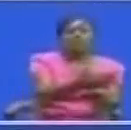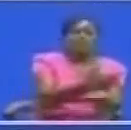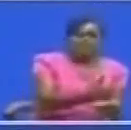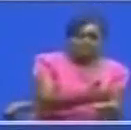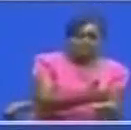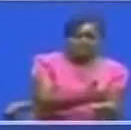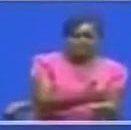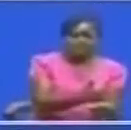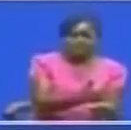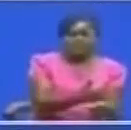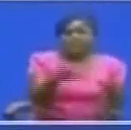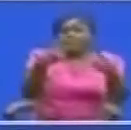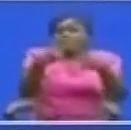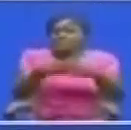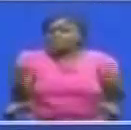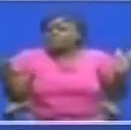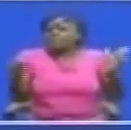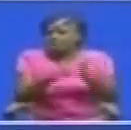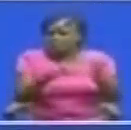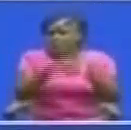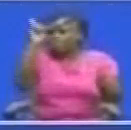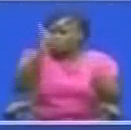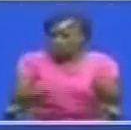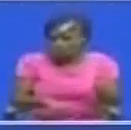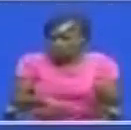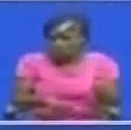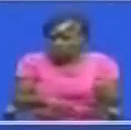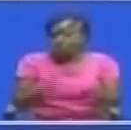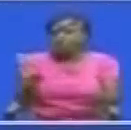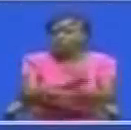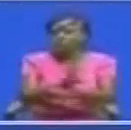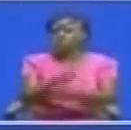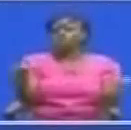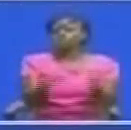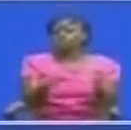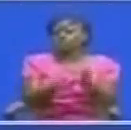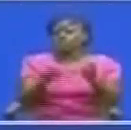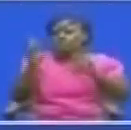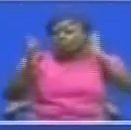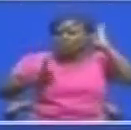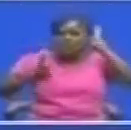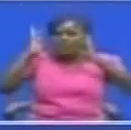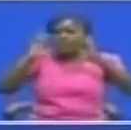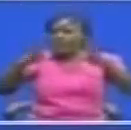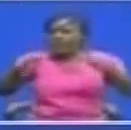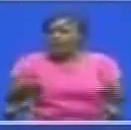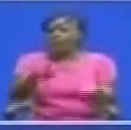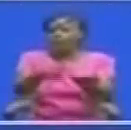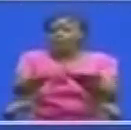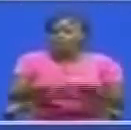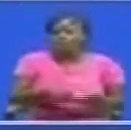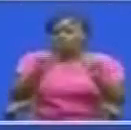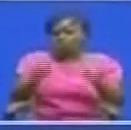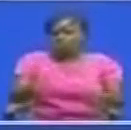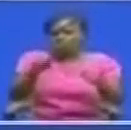and get the payments back. But the problem is that because we have that structural spending problem, one wonders the extent to which all this debt is going into